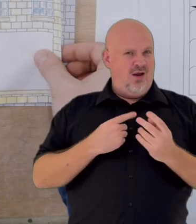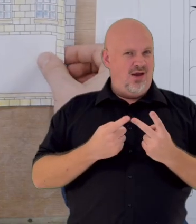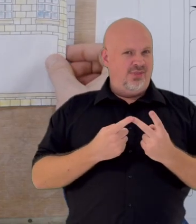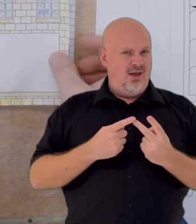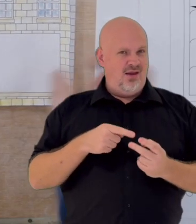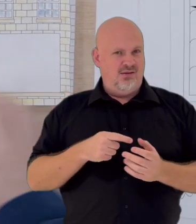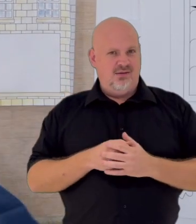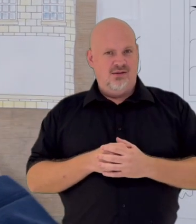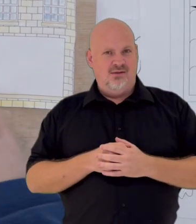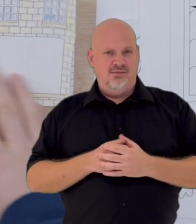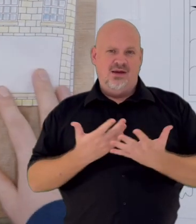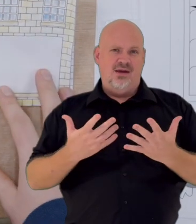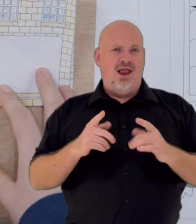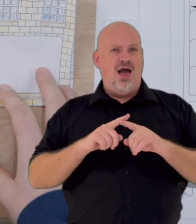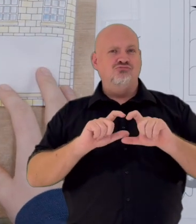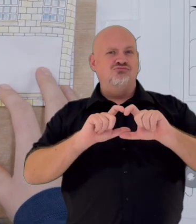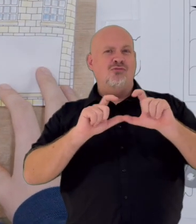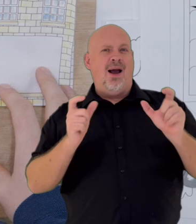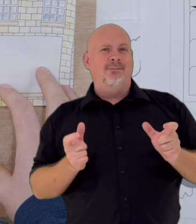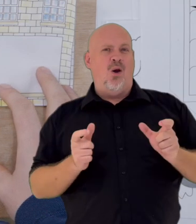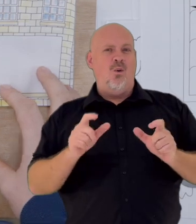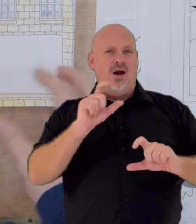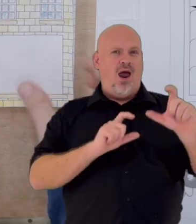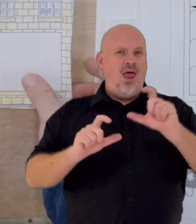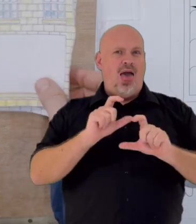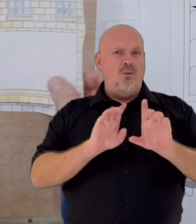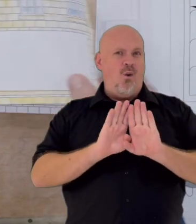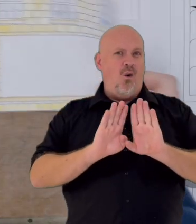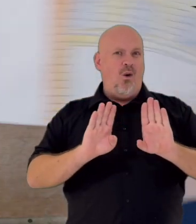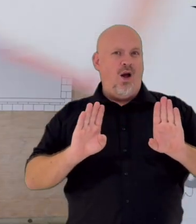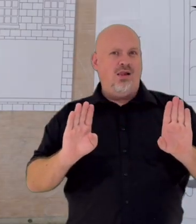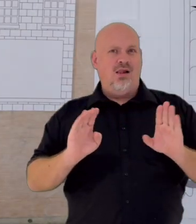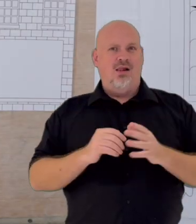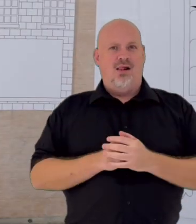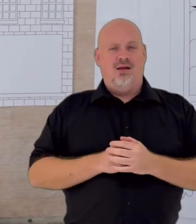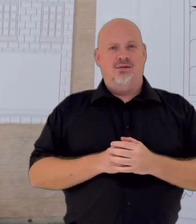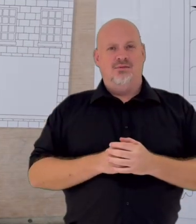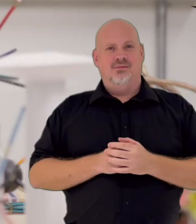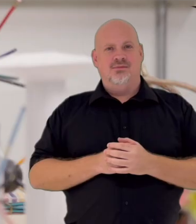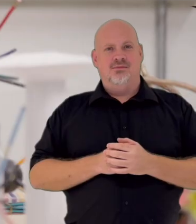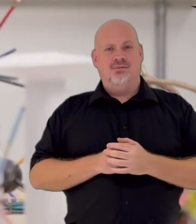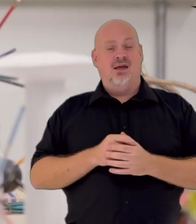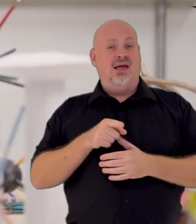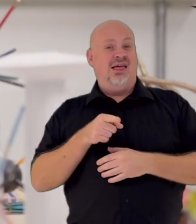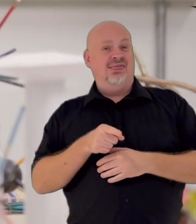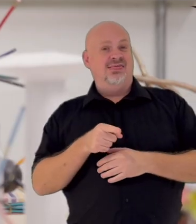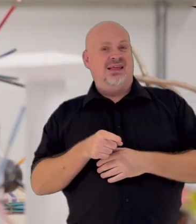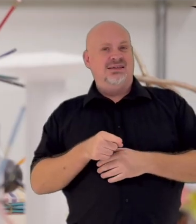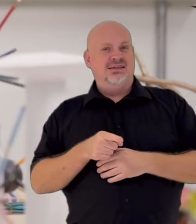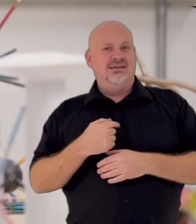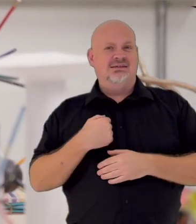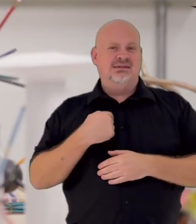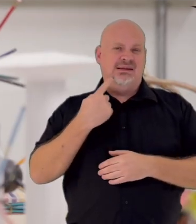which has a kind of rainbow colourful wall. But this one, I think what we'll do is we'll get